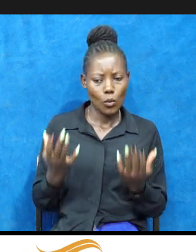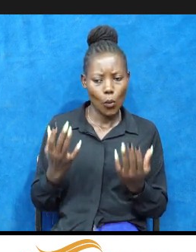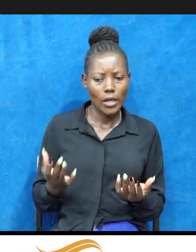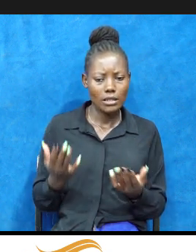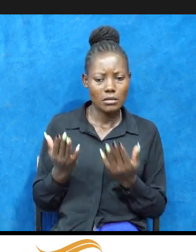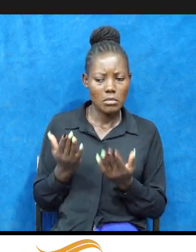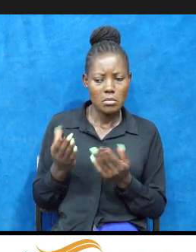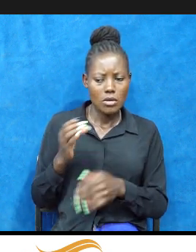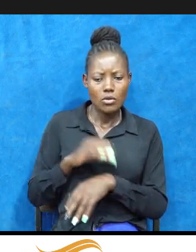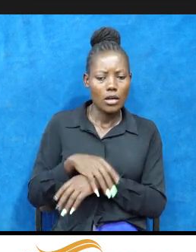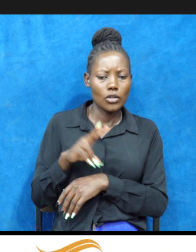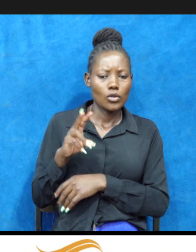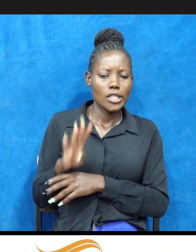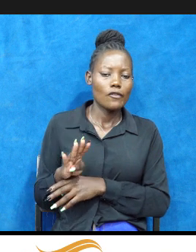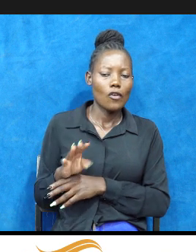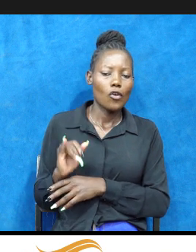24 inch box, which would be,